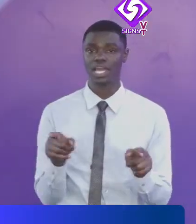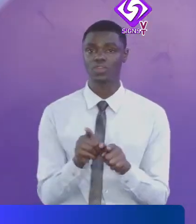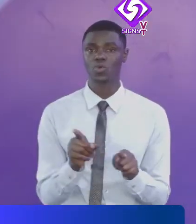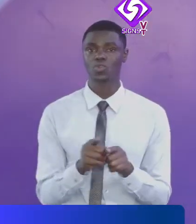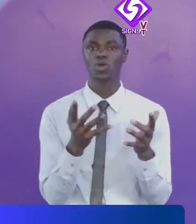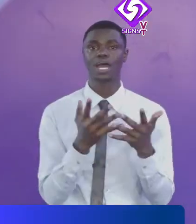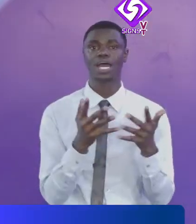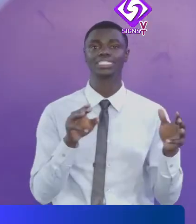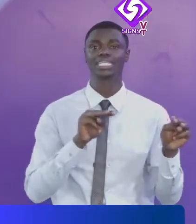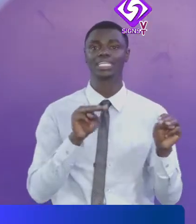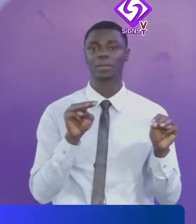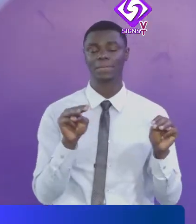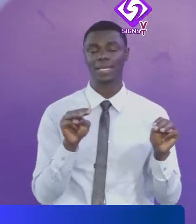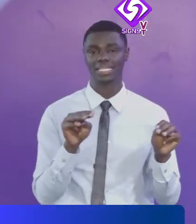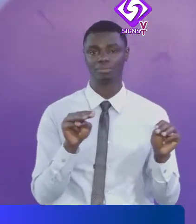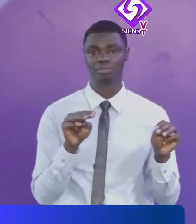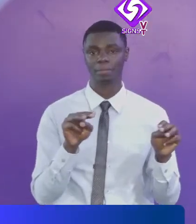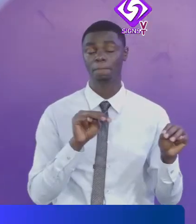Management